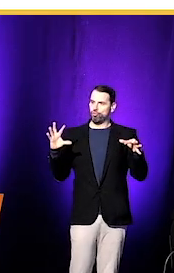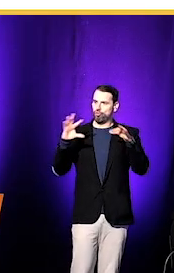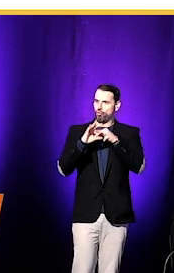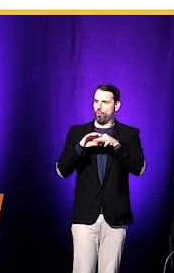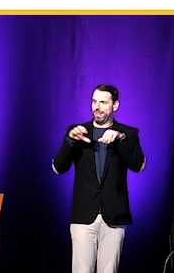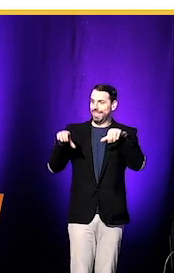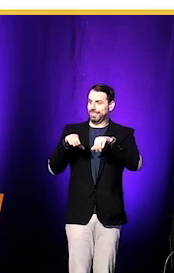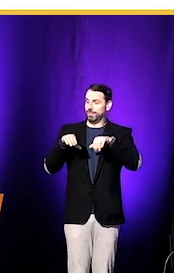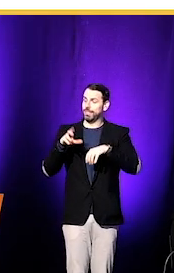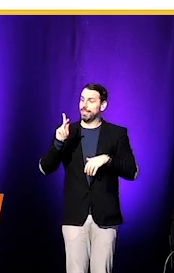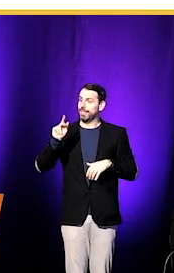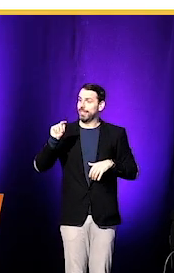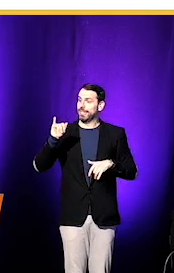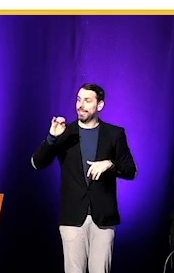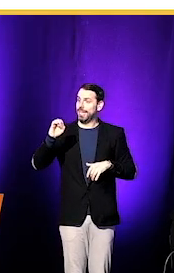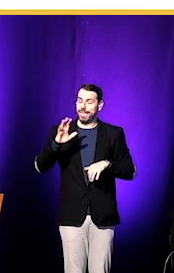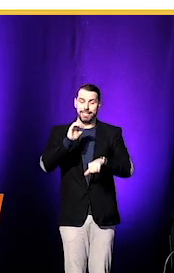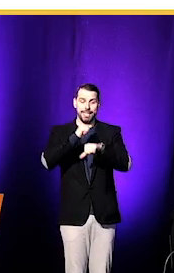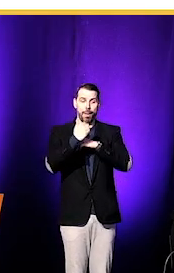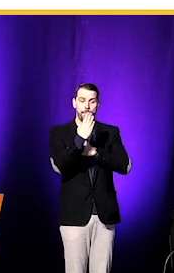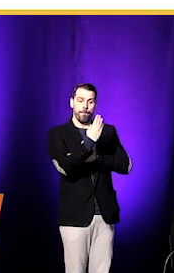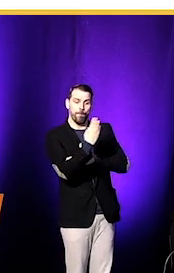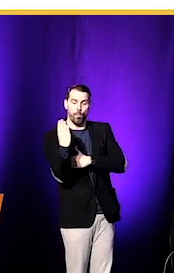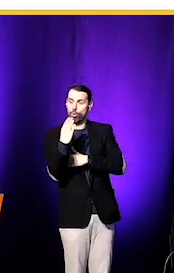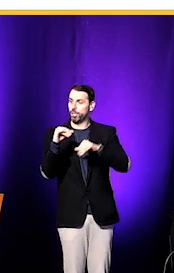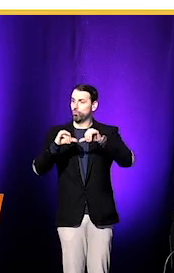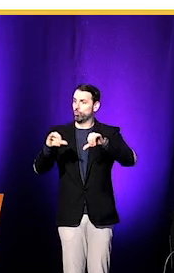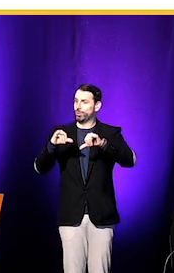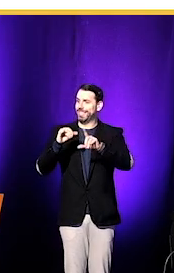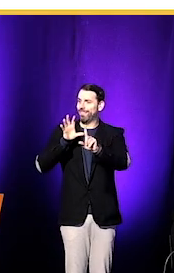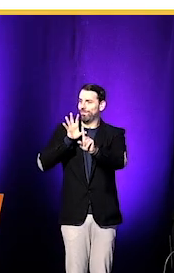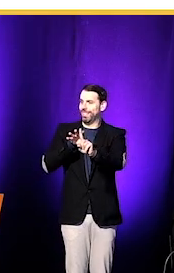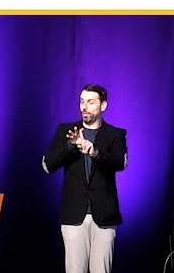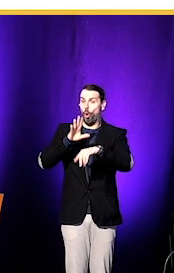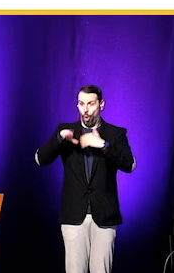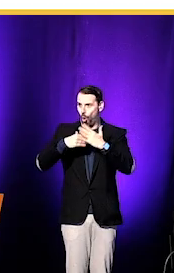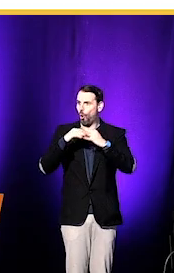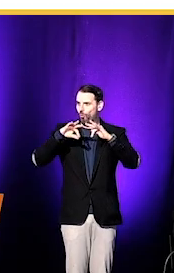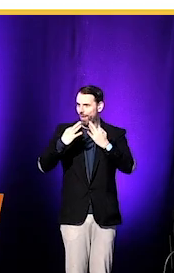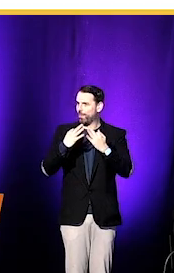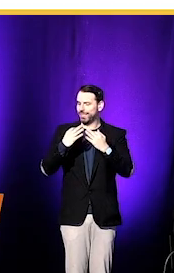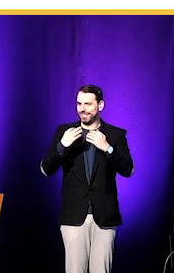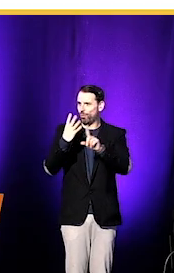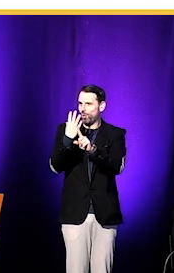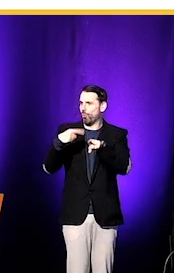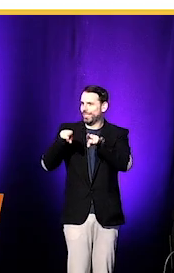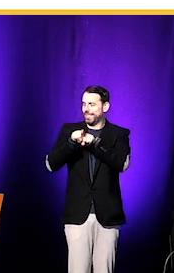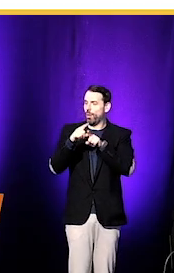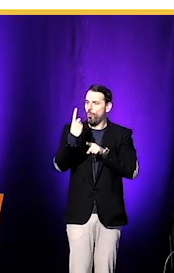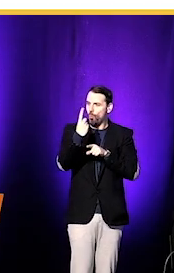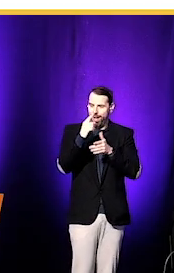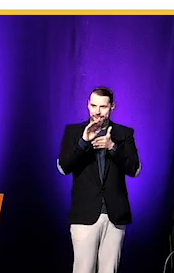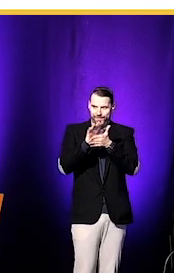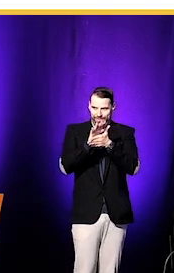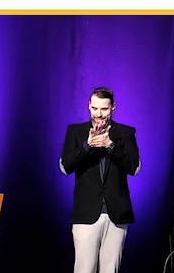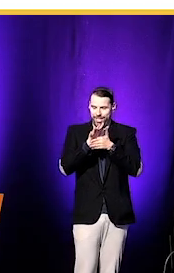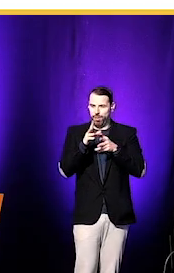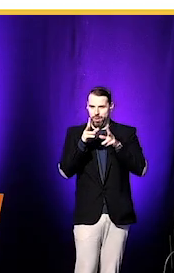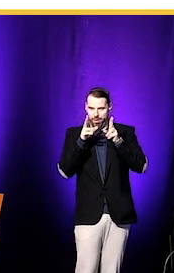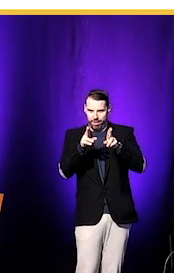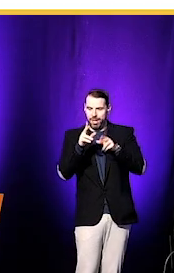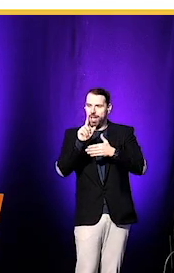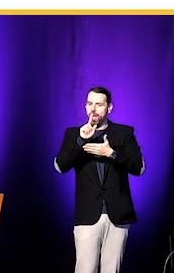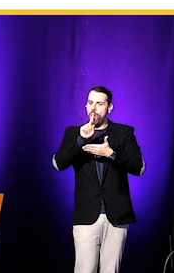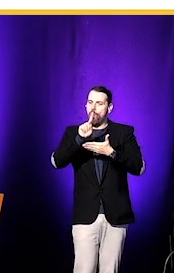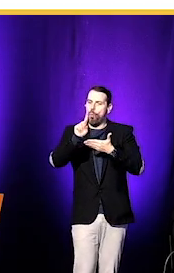Katie created the morning routine video that all of our participating families recorded. One video captured the hour before they all left together